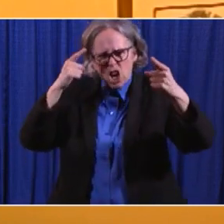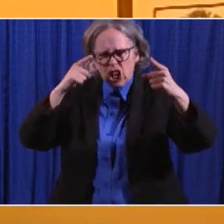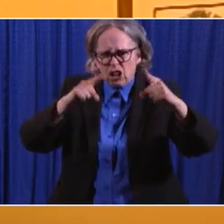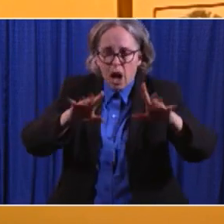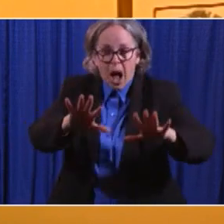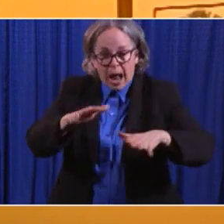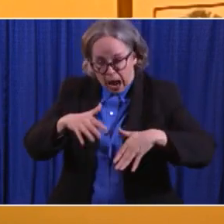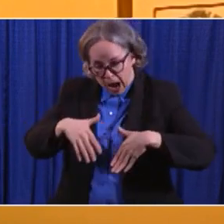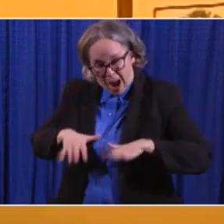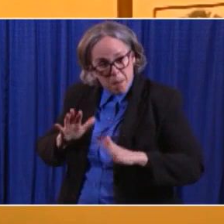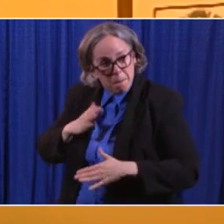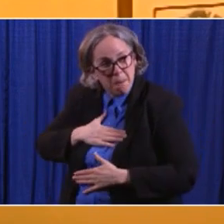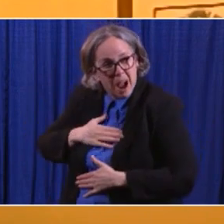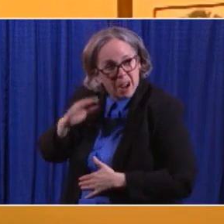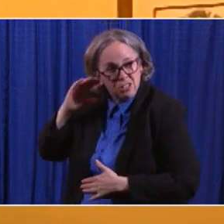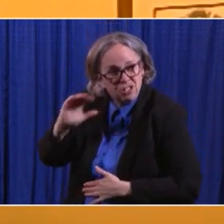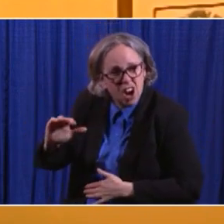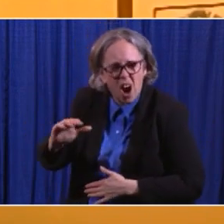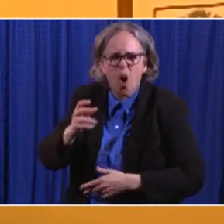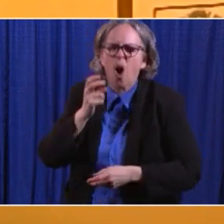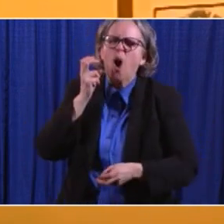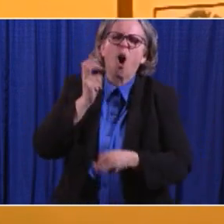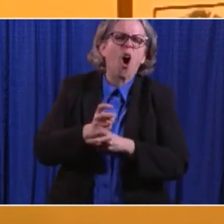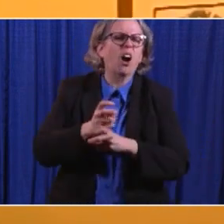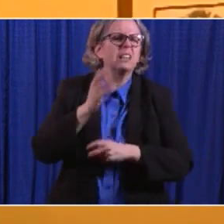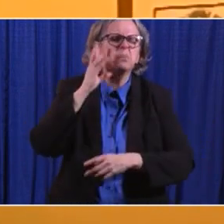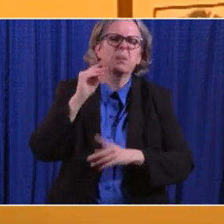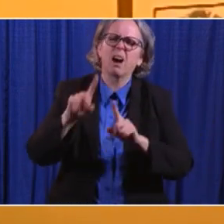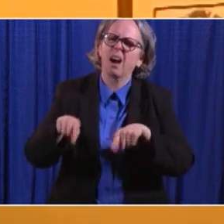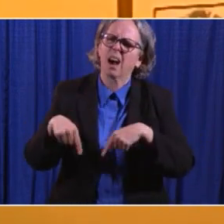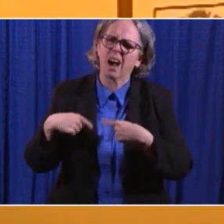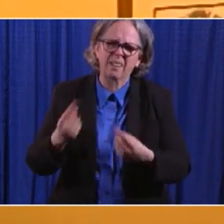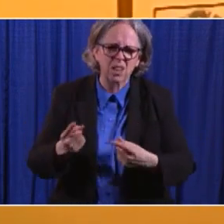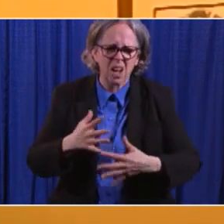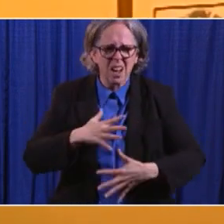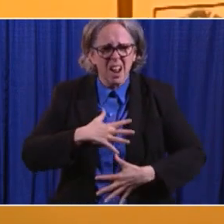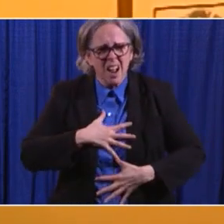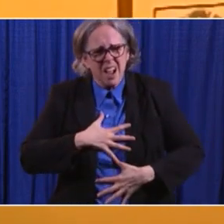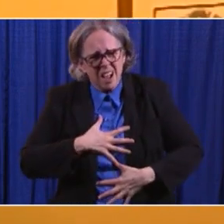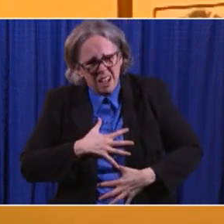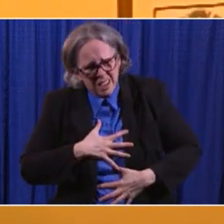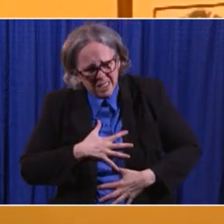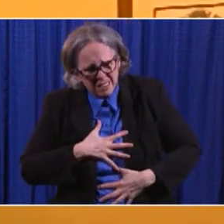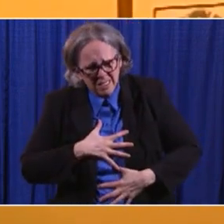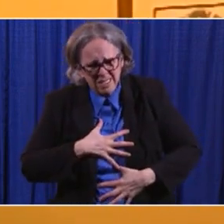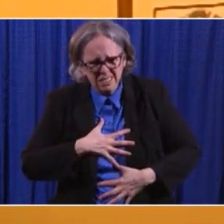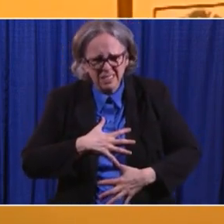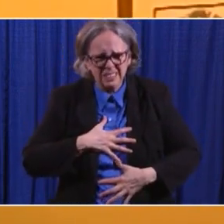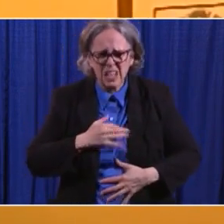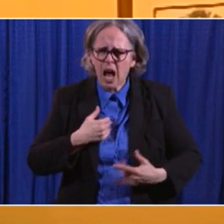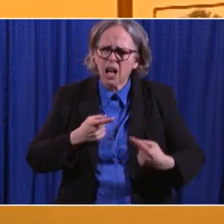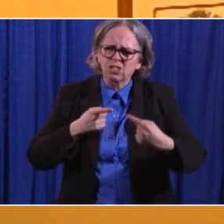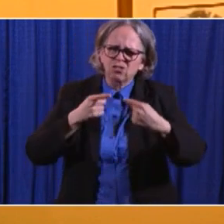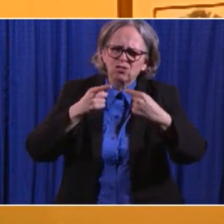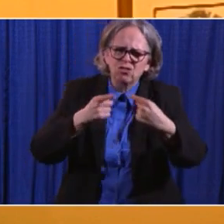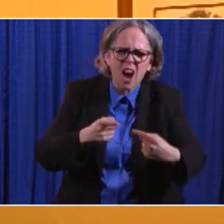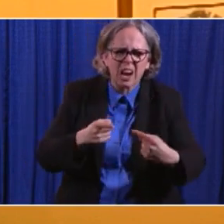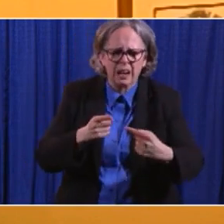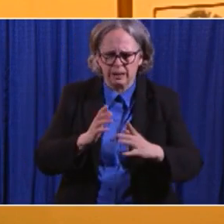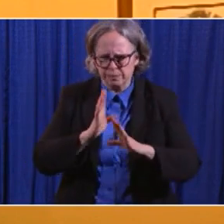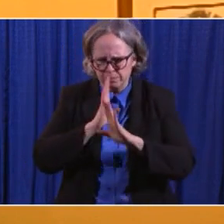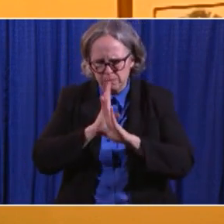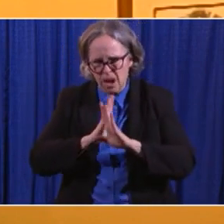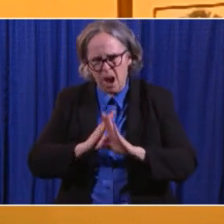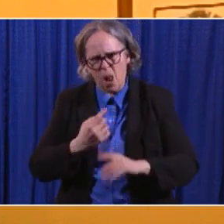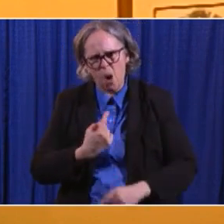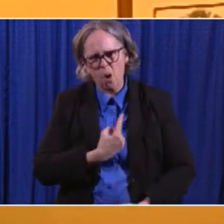many in our situation, struggled for so long in silence, isolated and afraid of what would happen